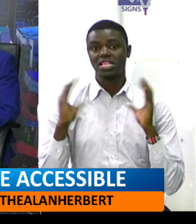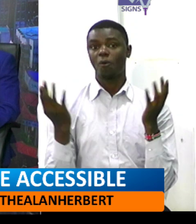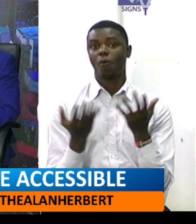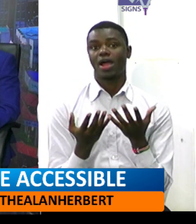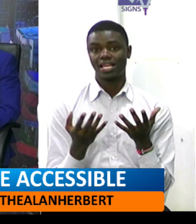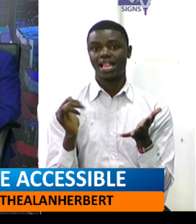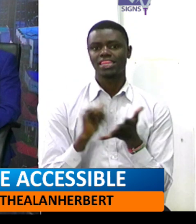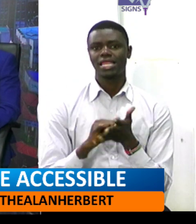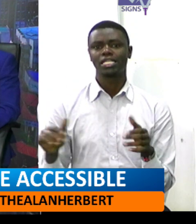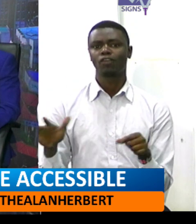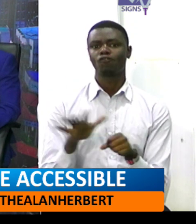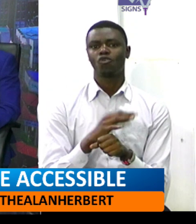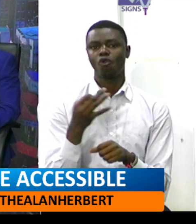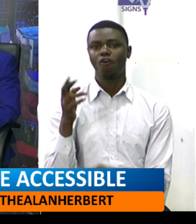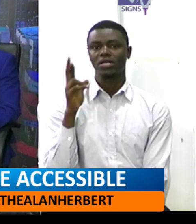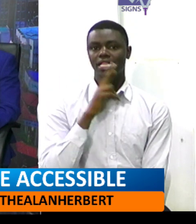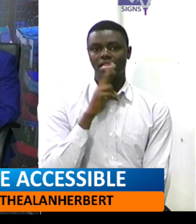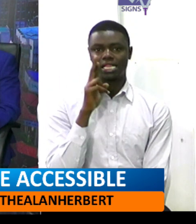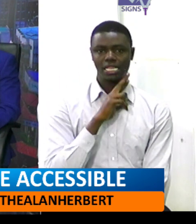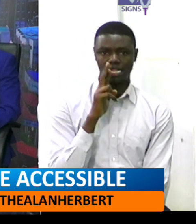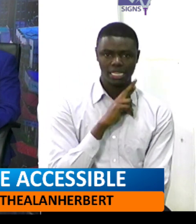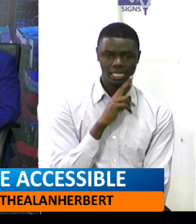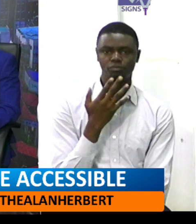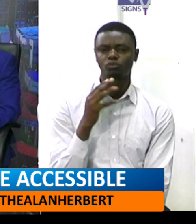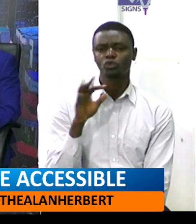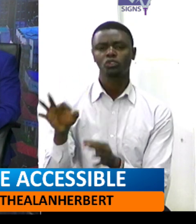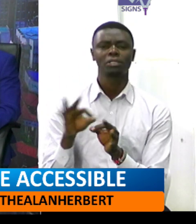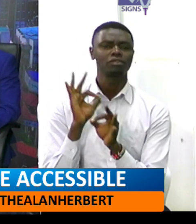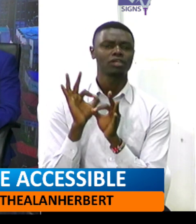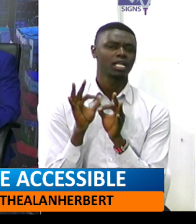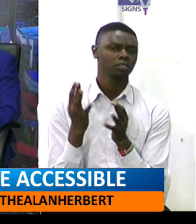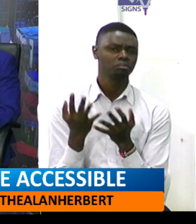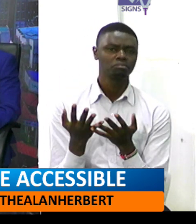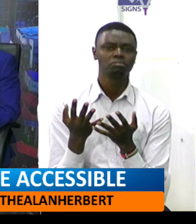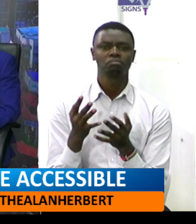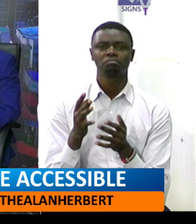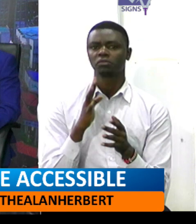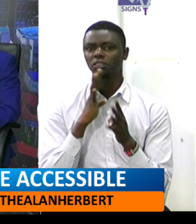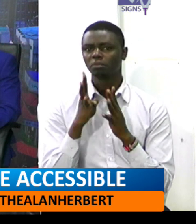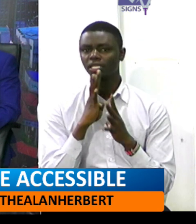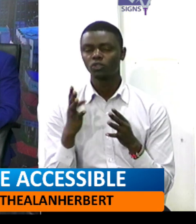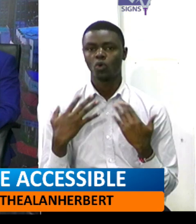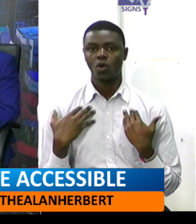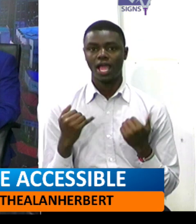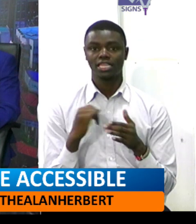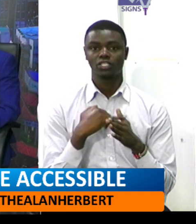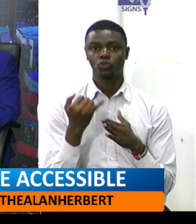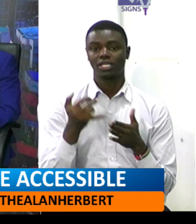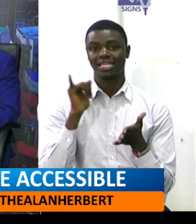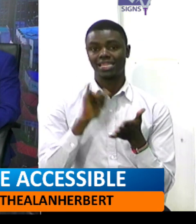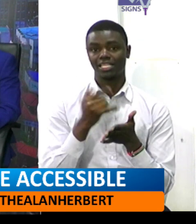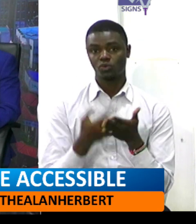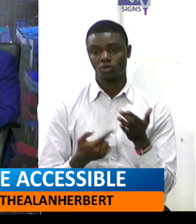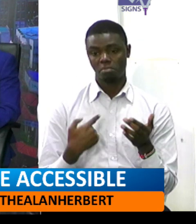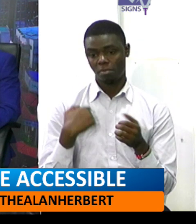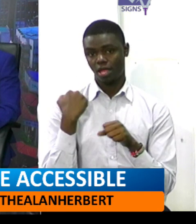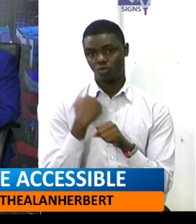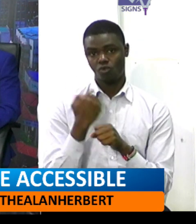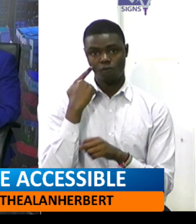is full of risks. Yeah. So specifically, I'll speak to health insurance because that's what I do for a living.